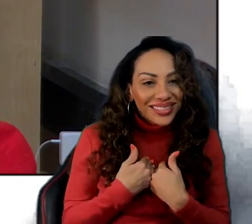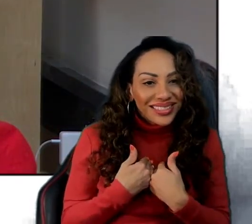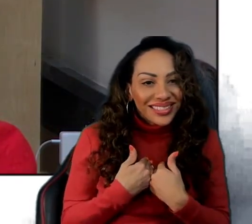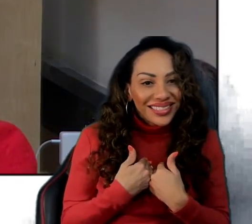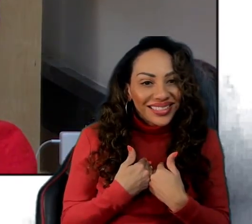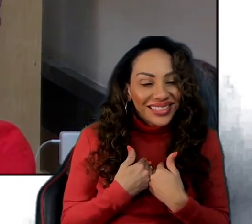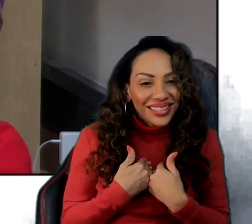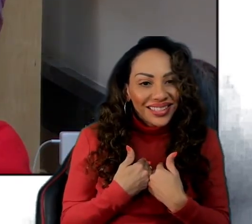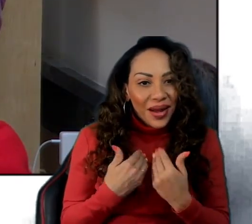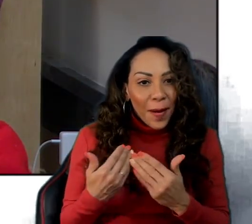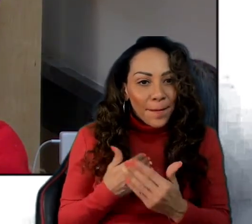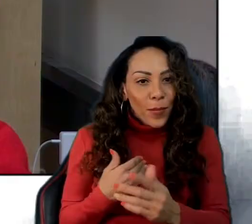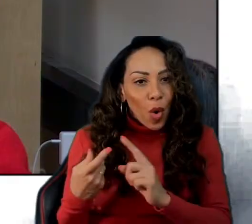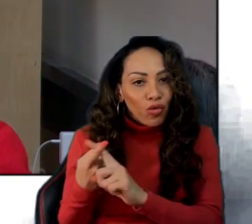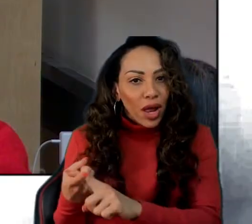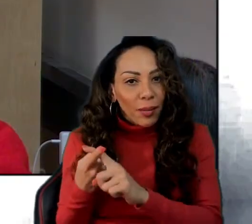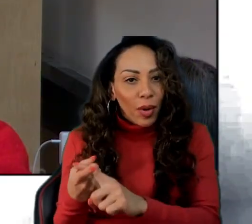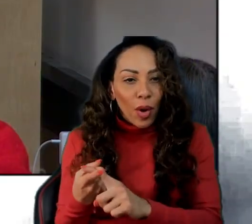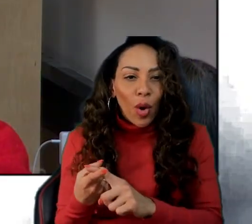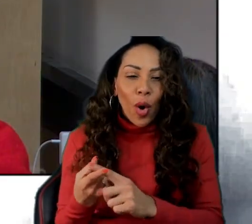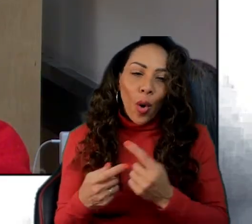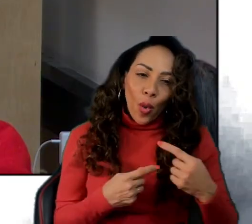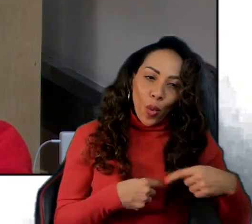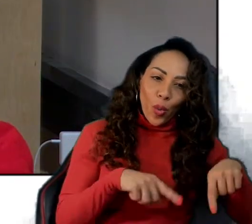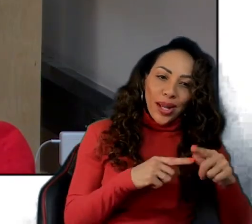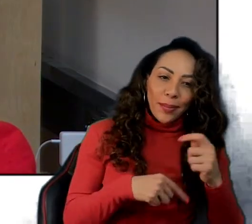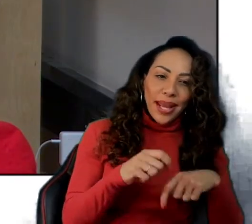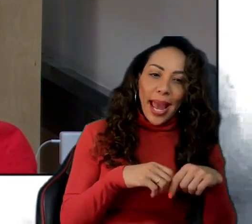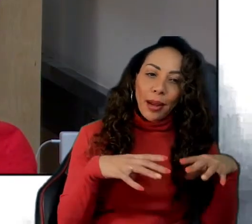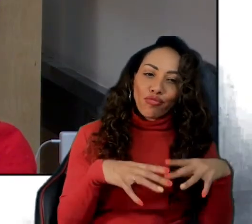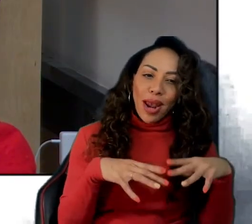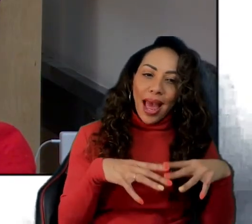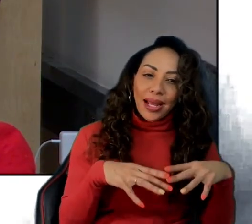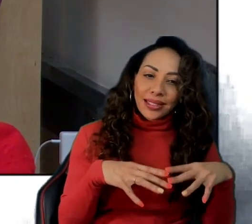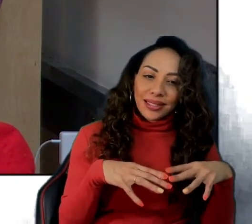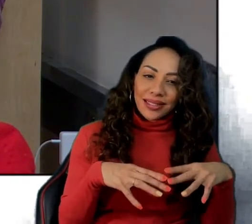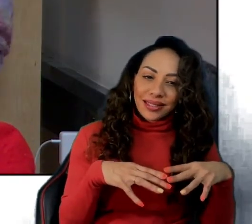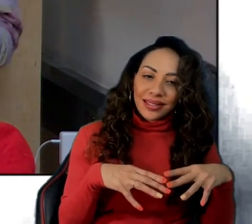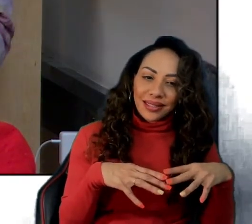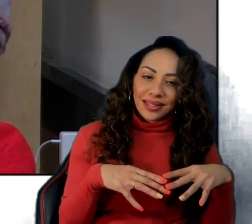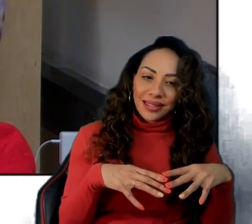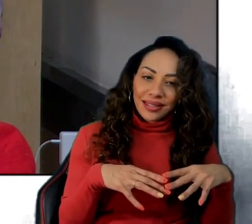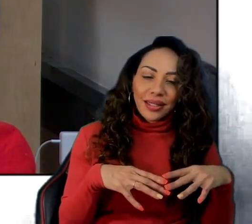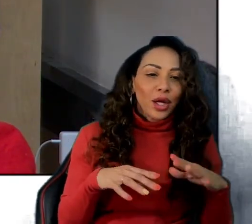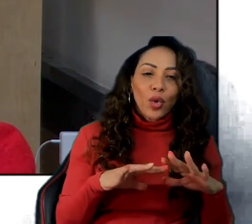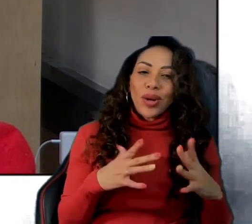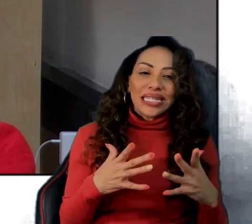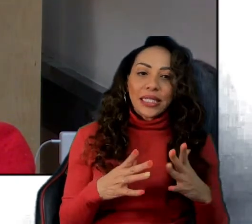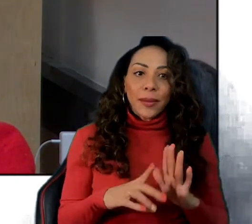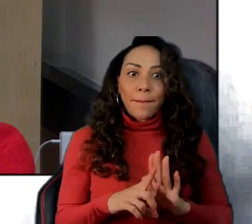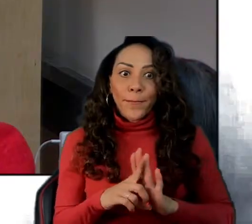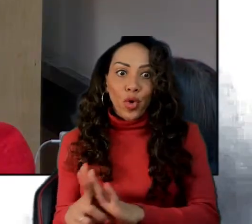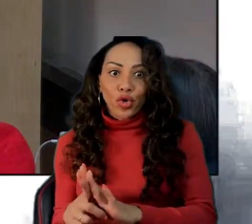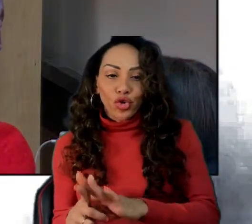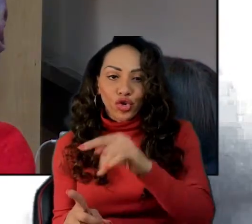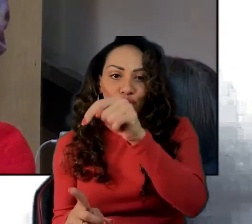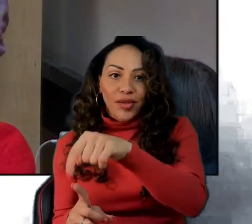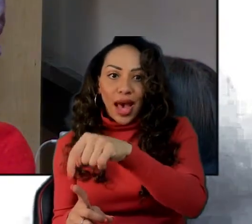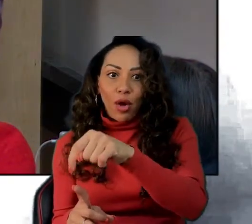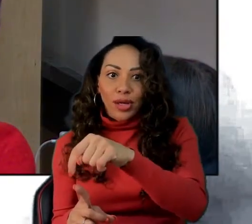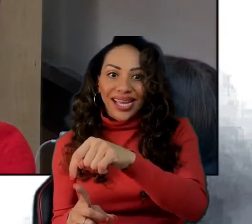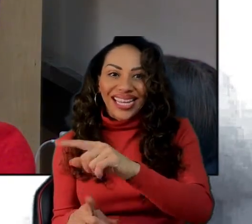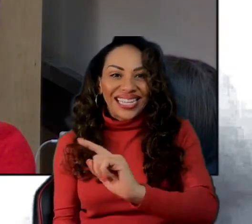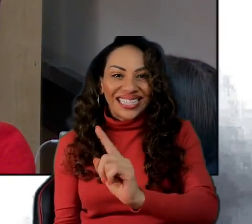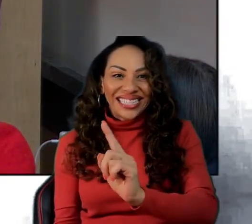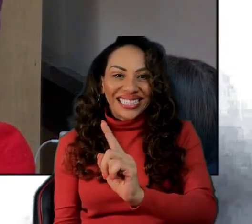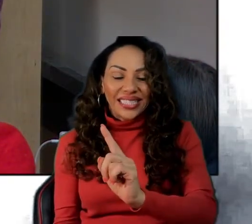slightly more relaxed, but I don't think we went anywhere near the kind of limits of the algae, because we really, really kind of designed the whole thing around